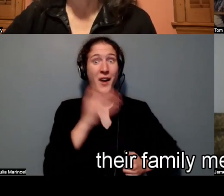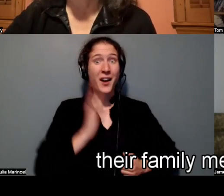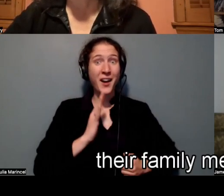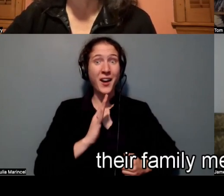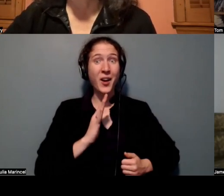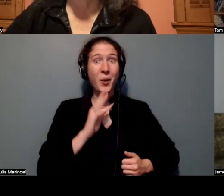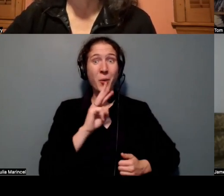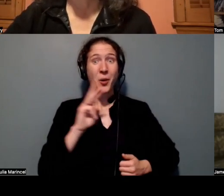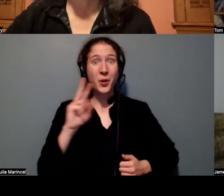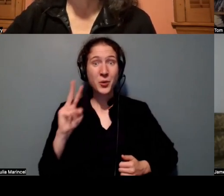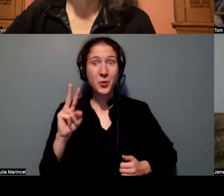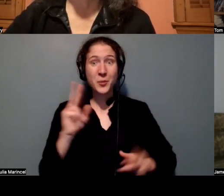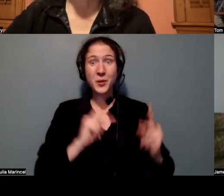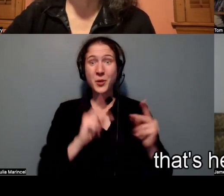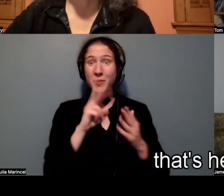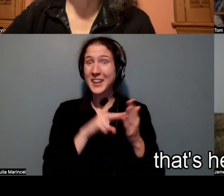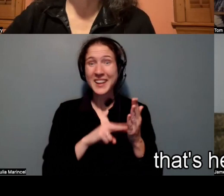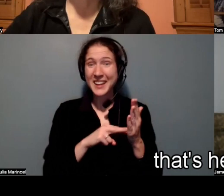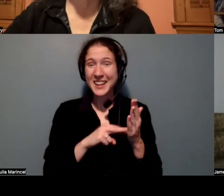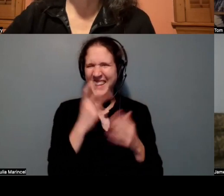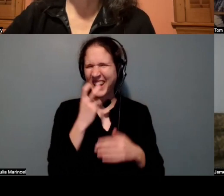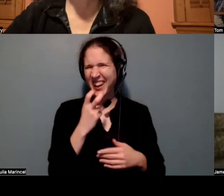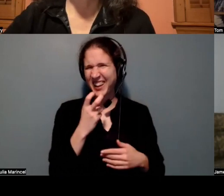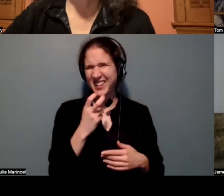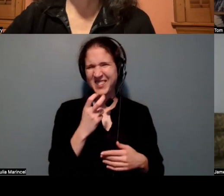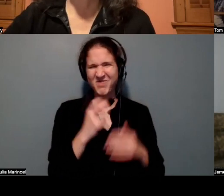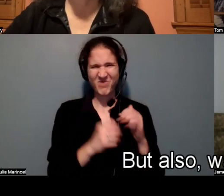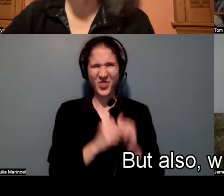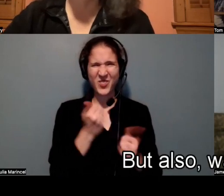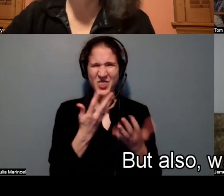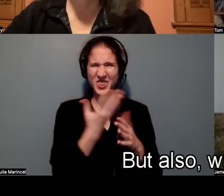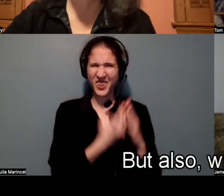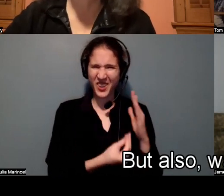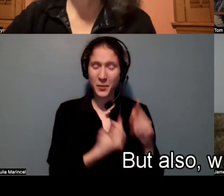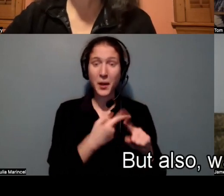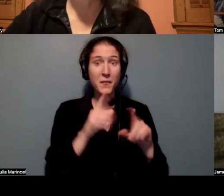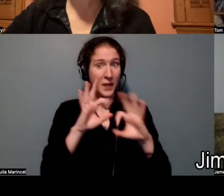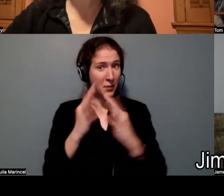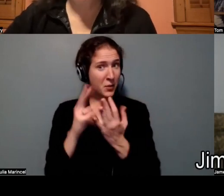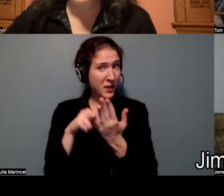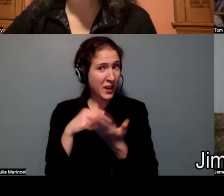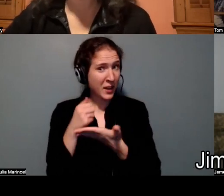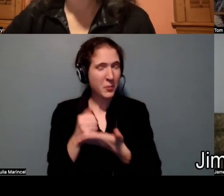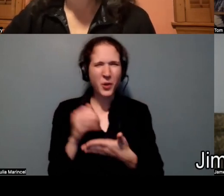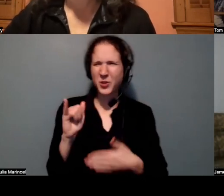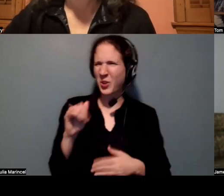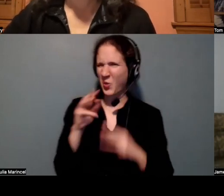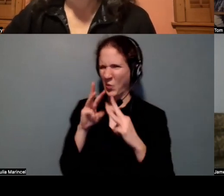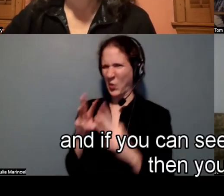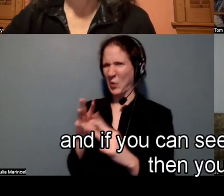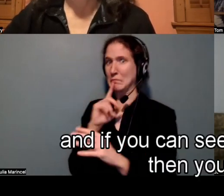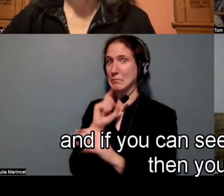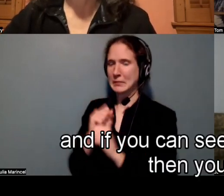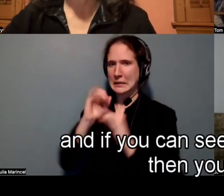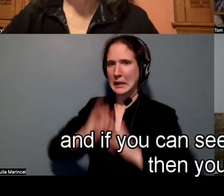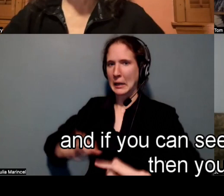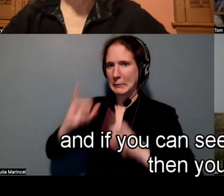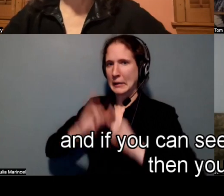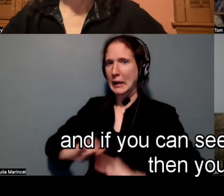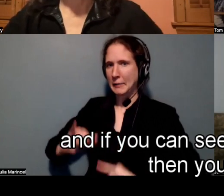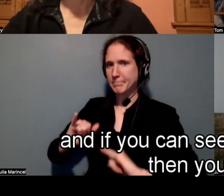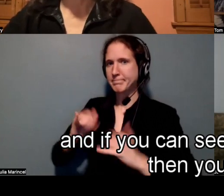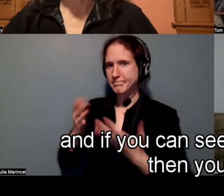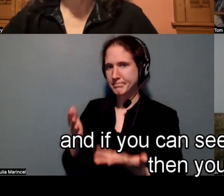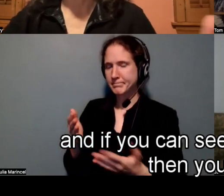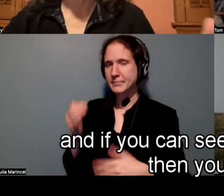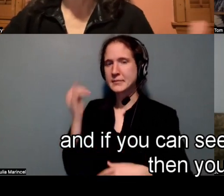can, then that's helpful. Yeah. But also war is war, Jim. Yeah. And if you can see it on